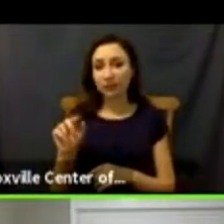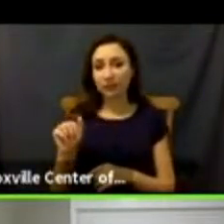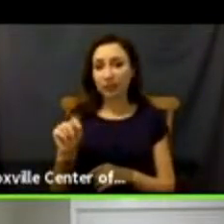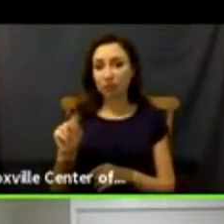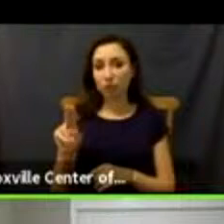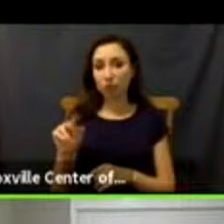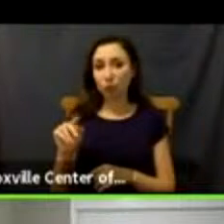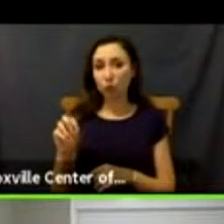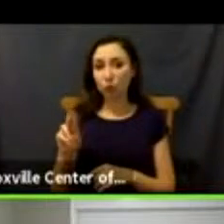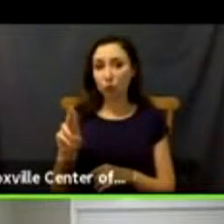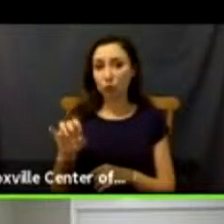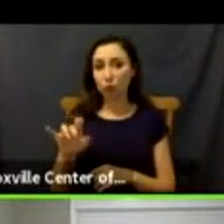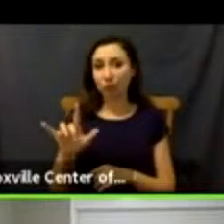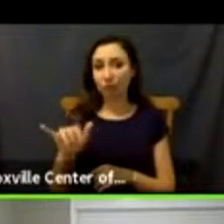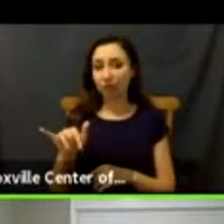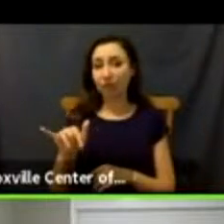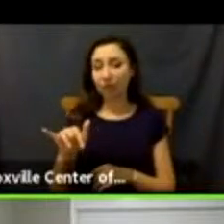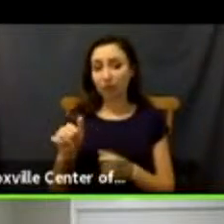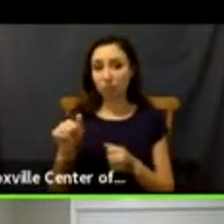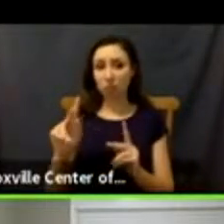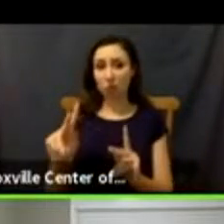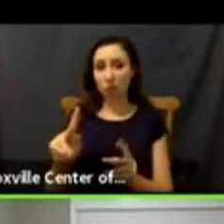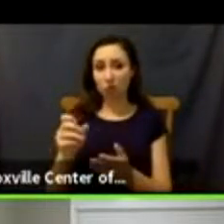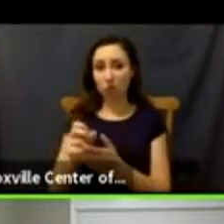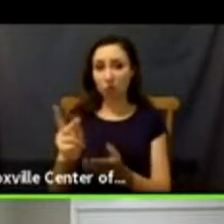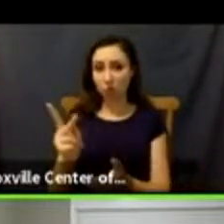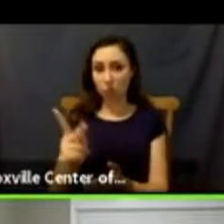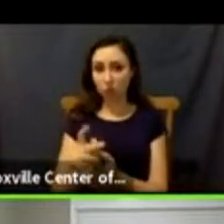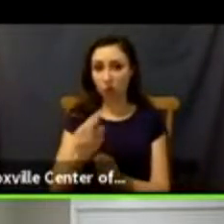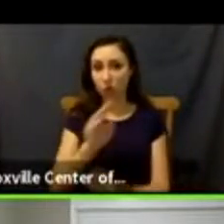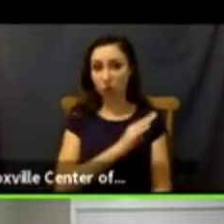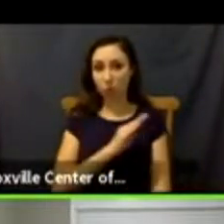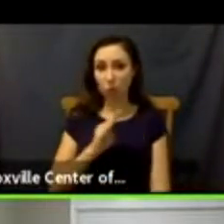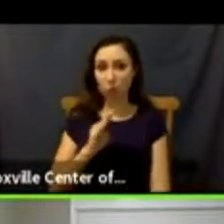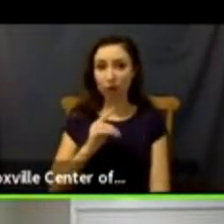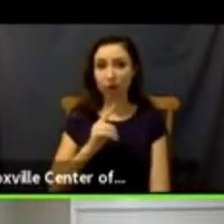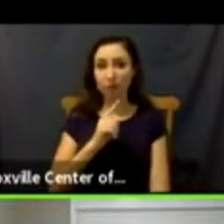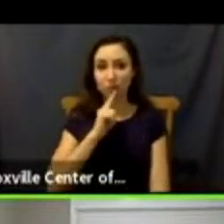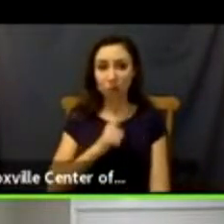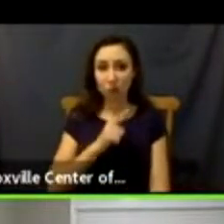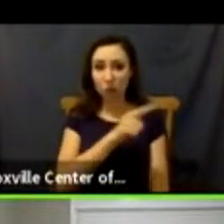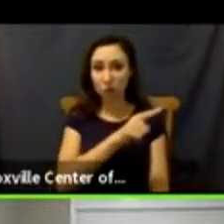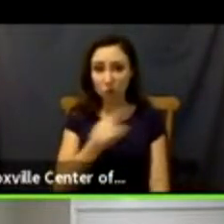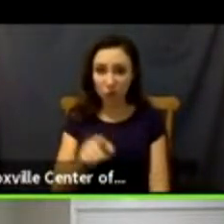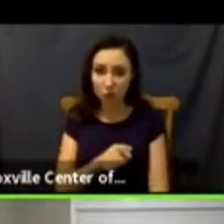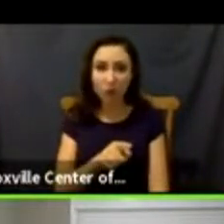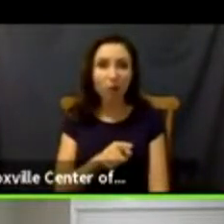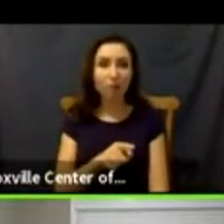authorized board, and I have no doubt that they're authorized to enact their own rules.